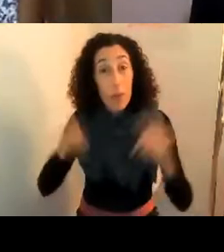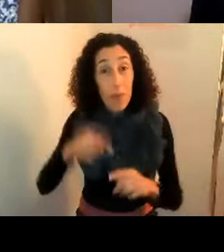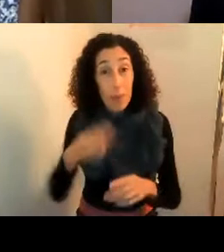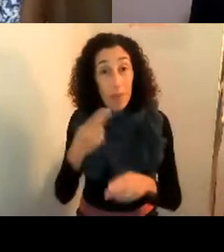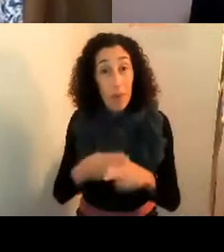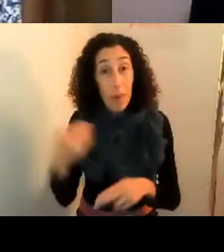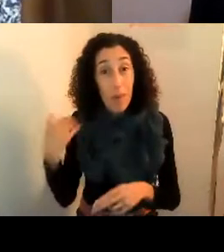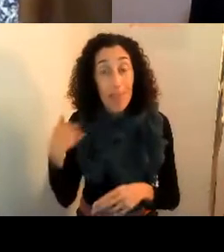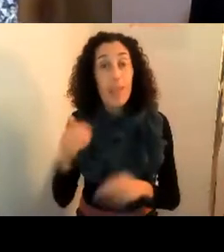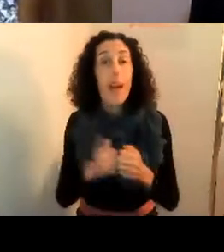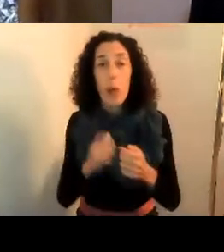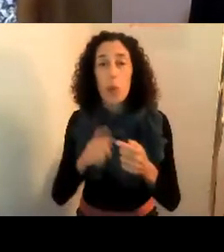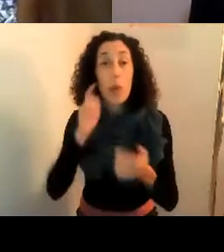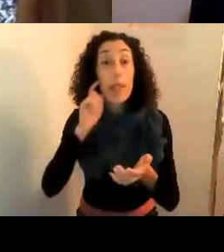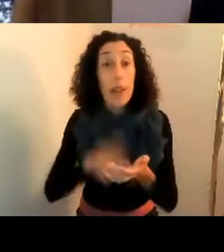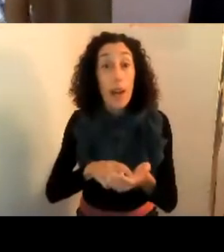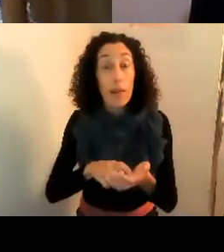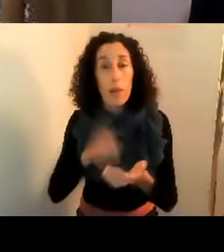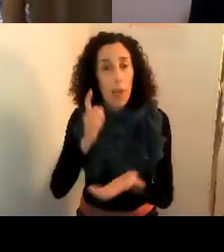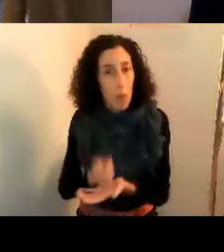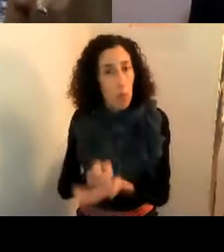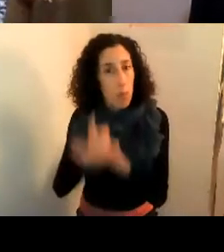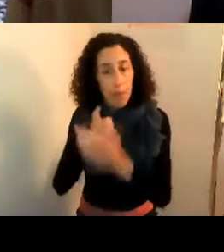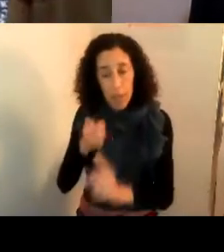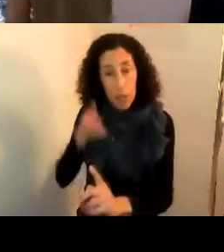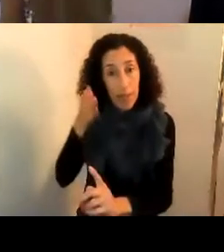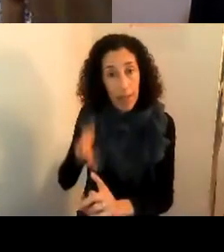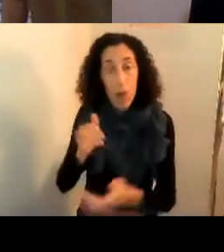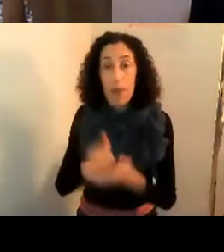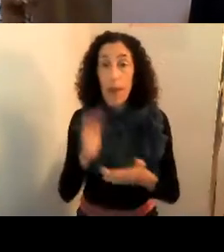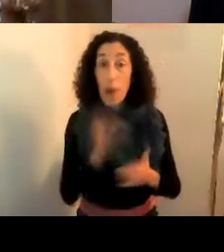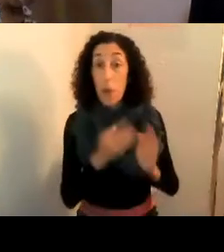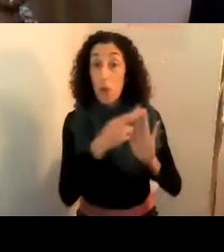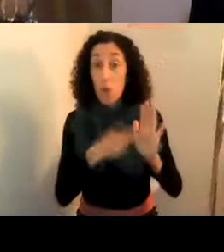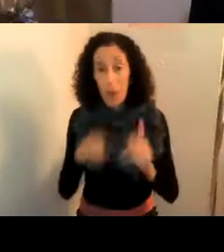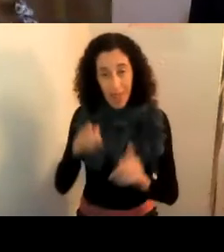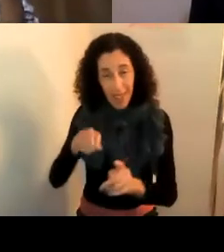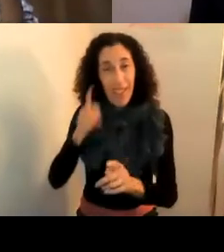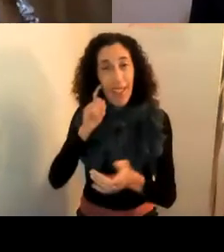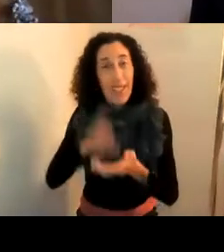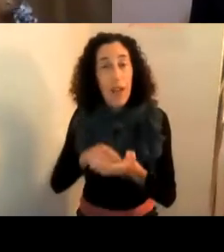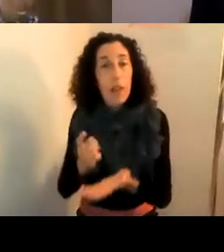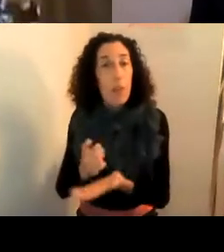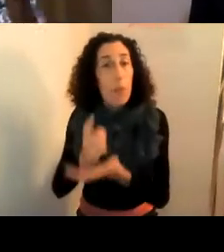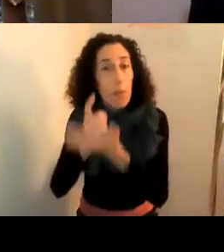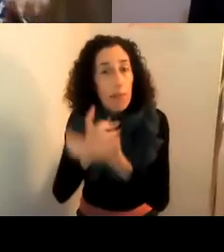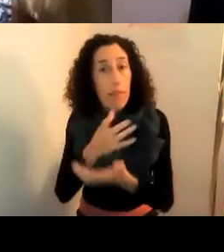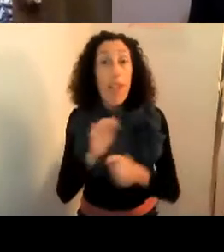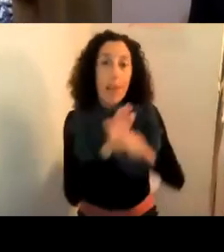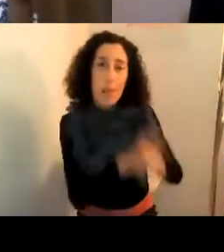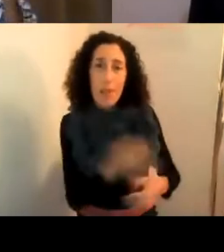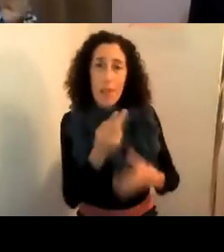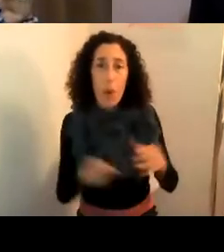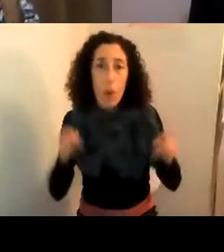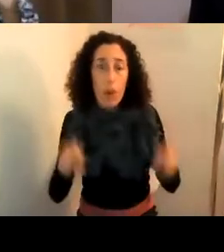it exists and our oppression, and saying that is a part of what makes our story unique. And that